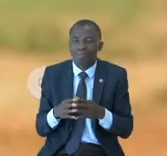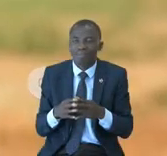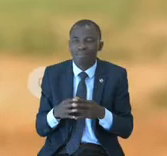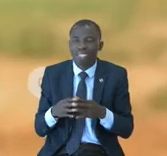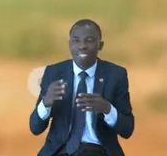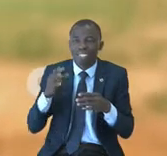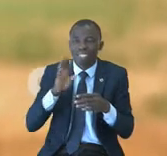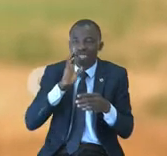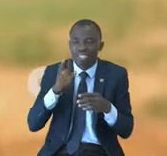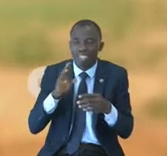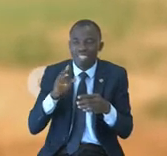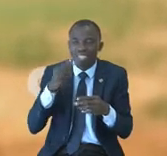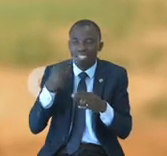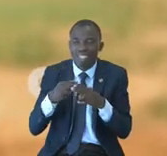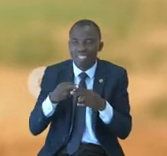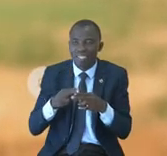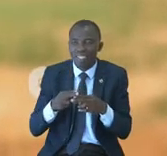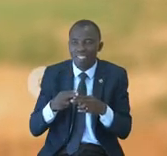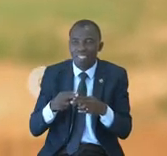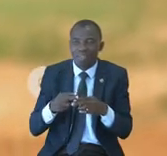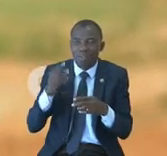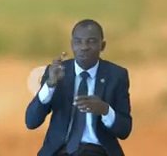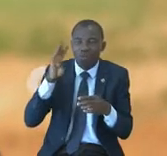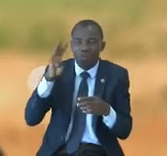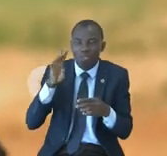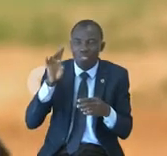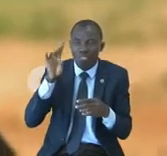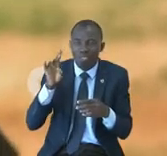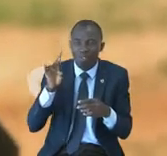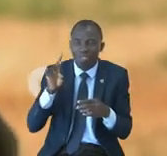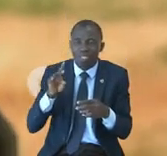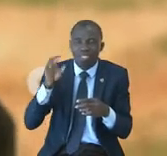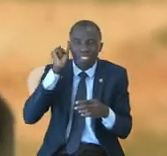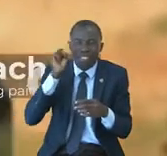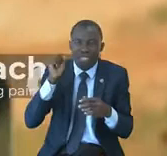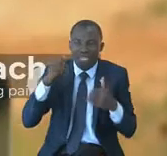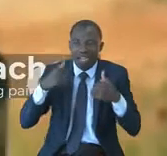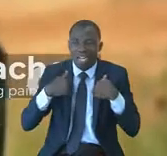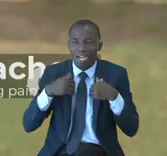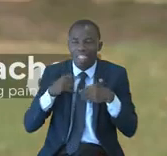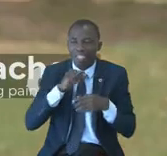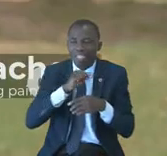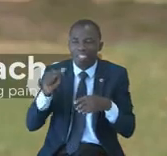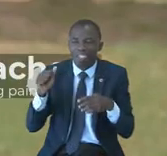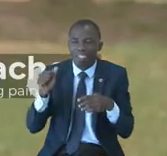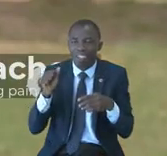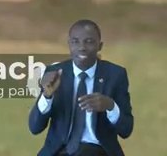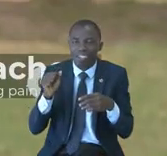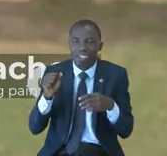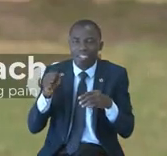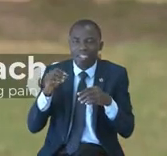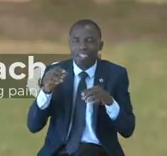My name is Edith Preacher. 47 years ago, I had an accident and I was treated in the